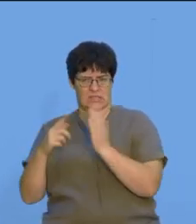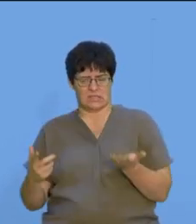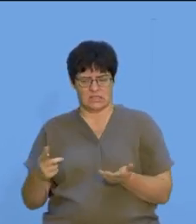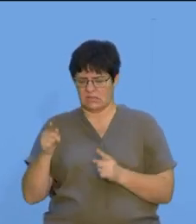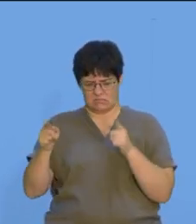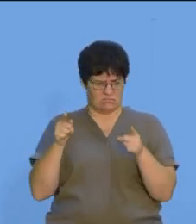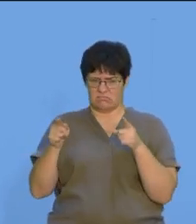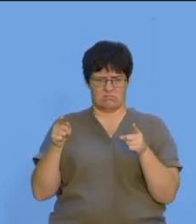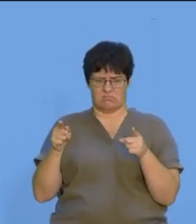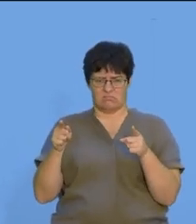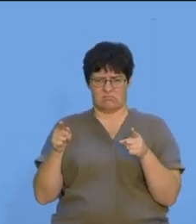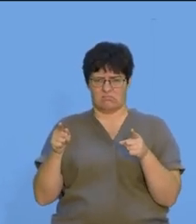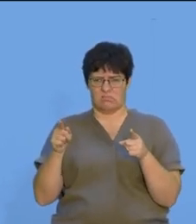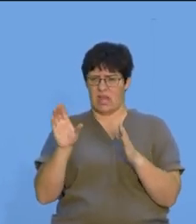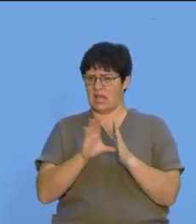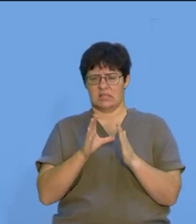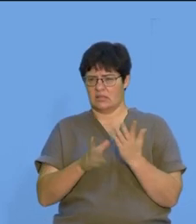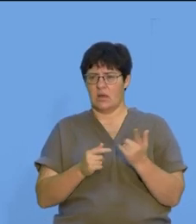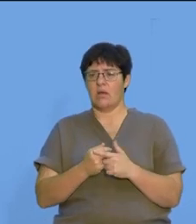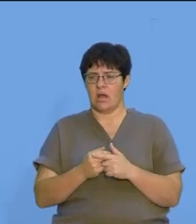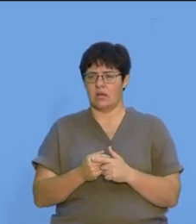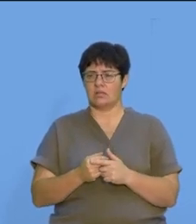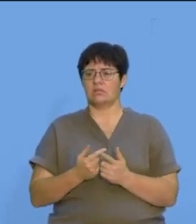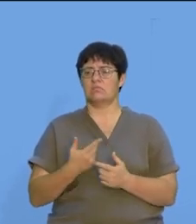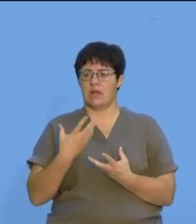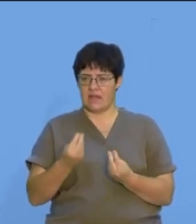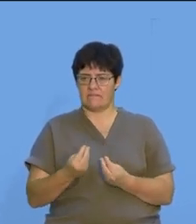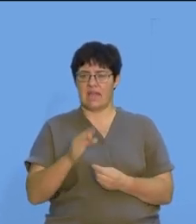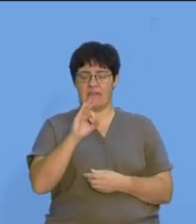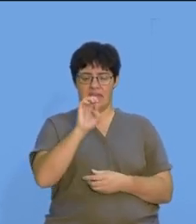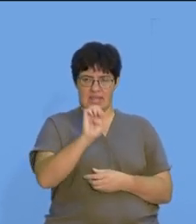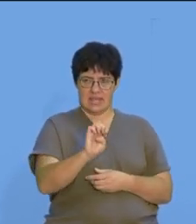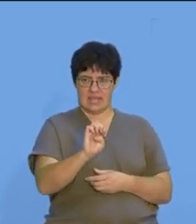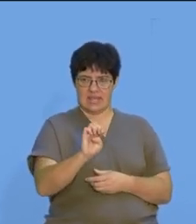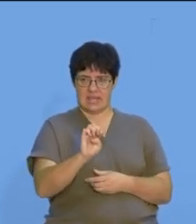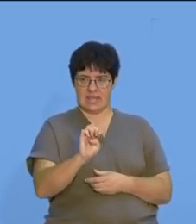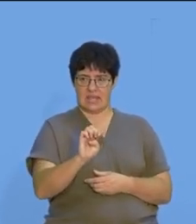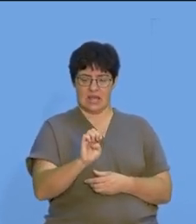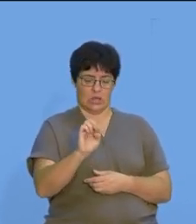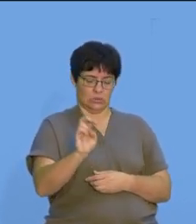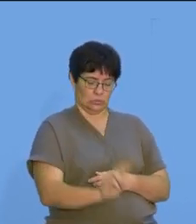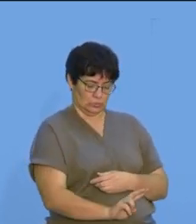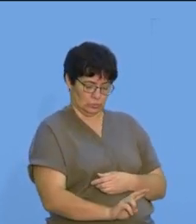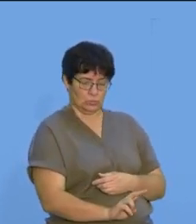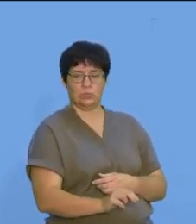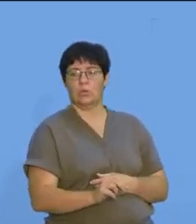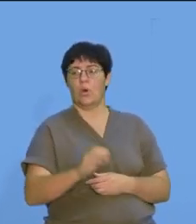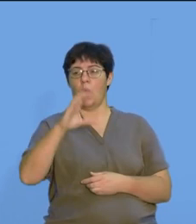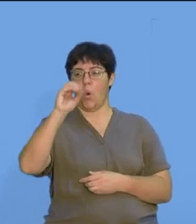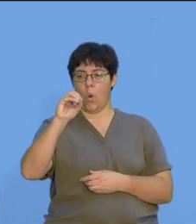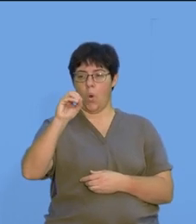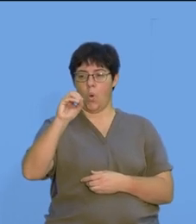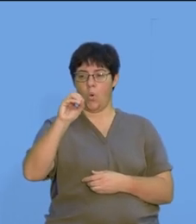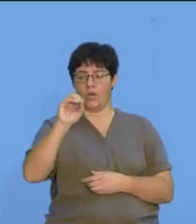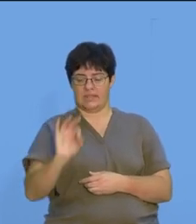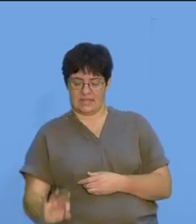and O 2-. So for these to cancel each other, we can actually cross them and get Fe, we take